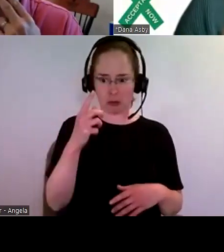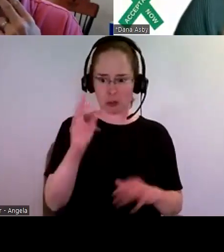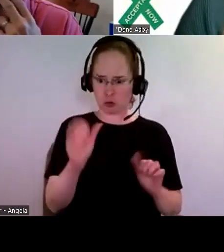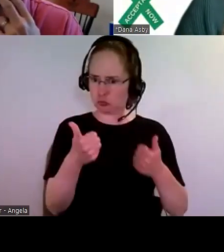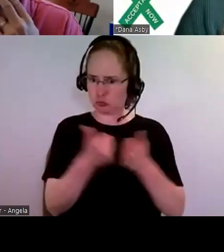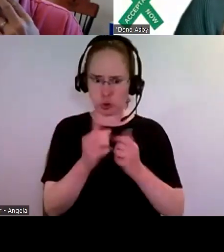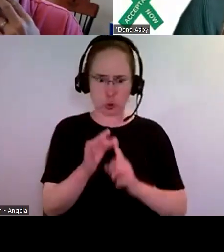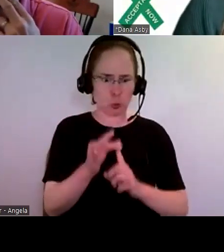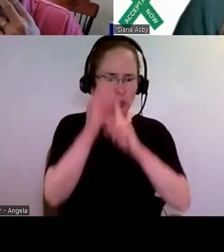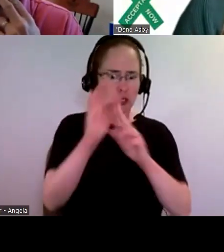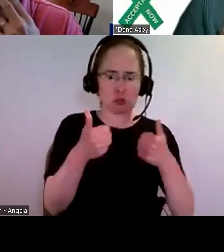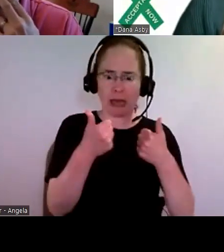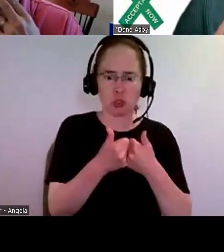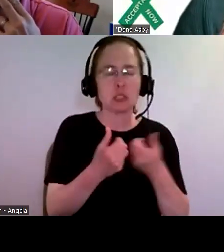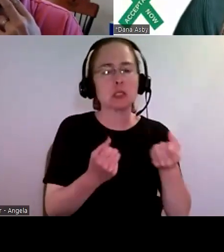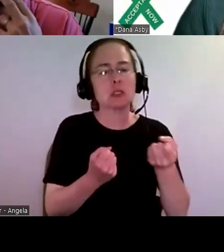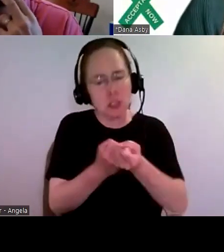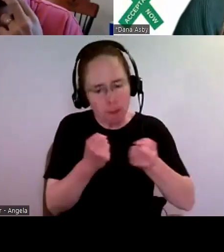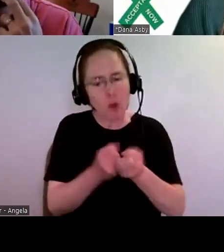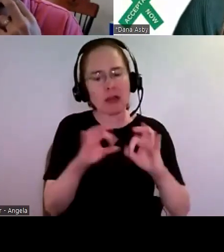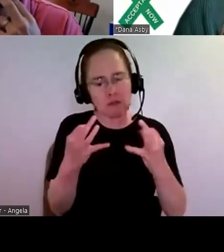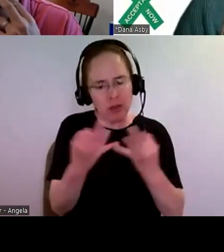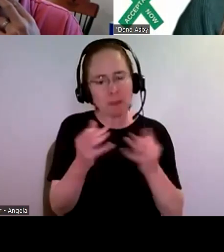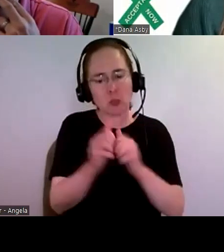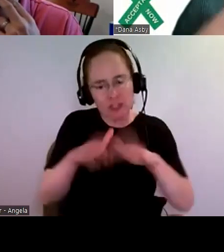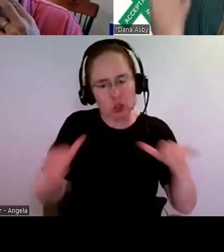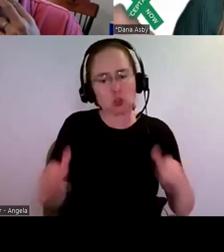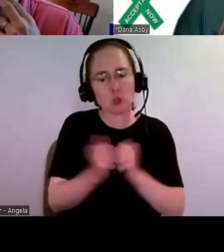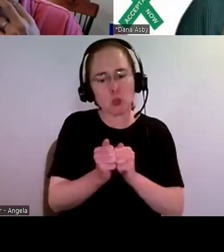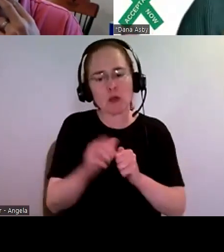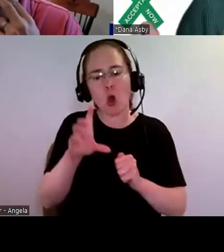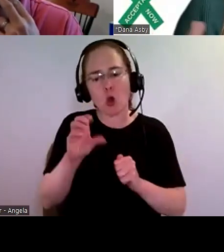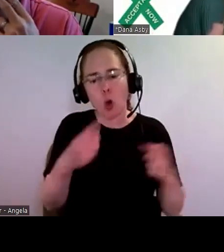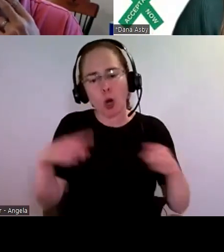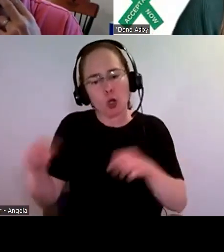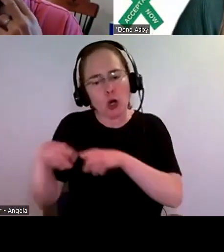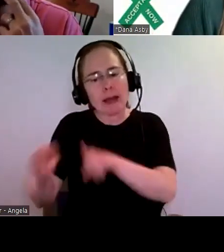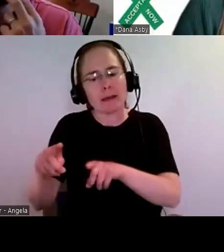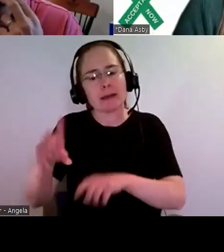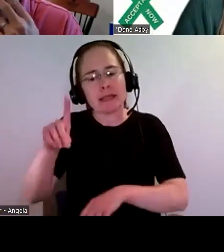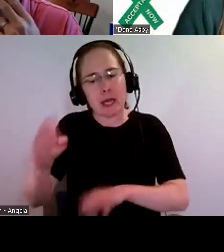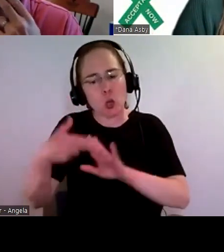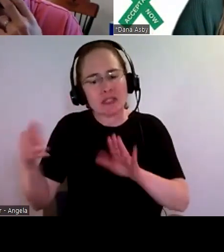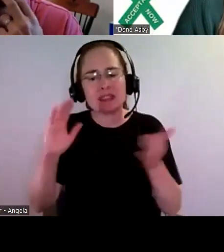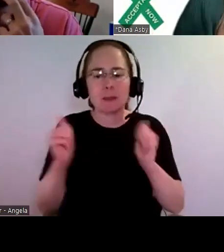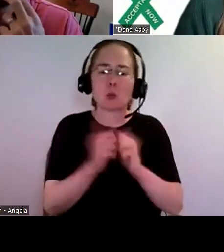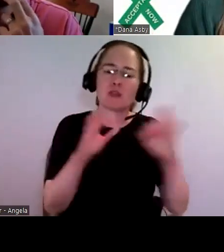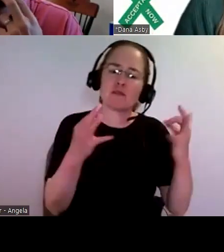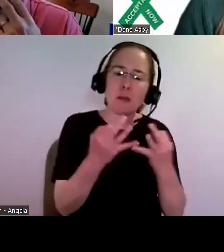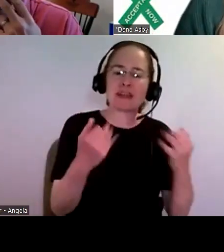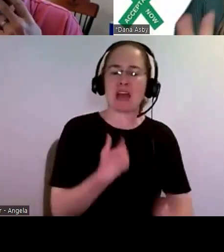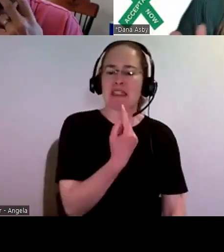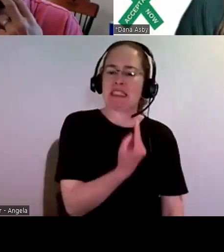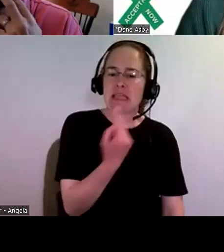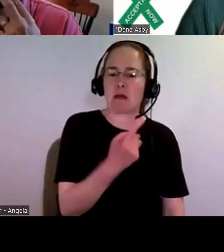to supporting families of children with co-occurring diagnoses compared to supporting families of children that have a